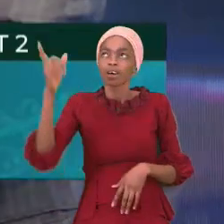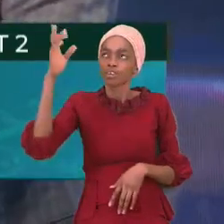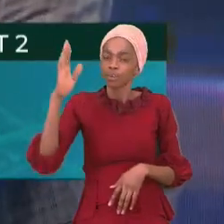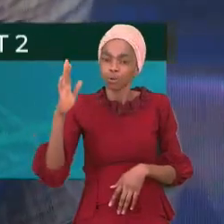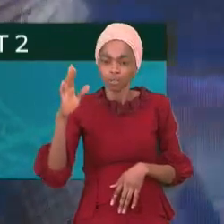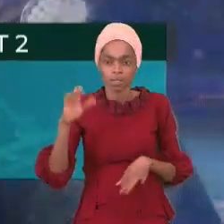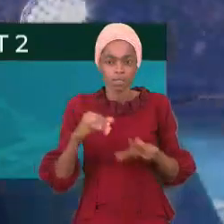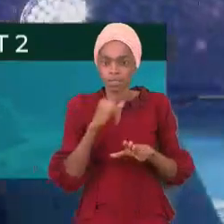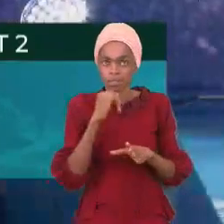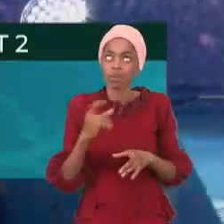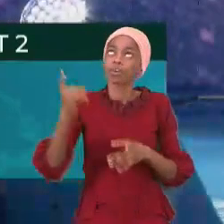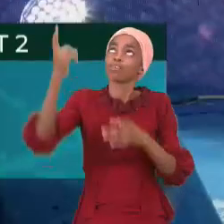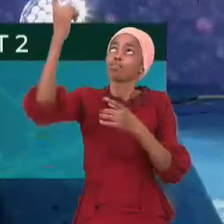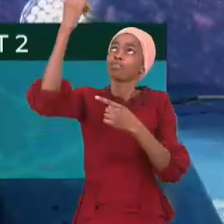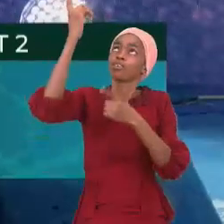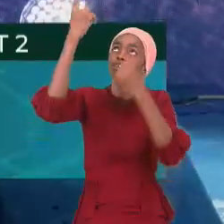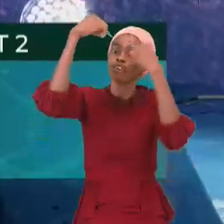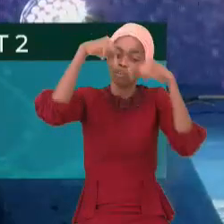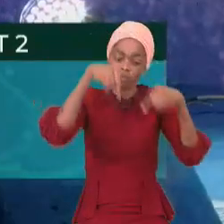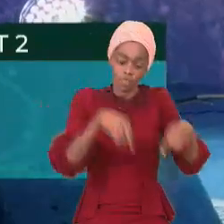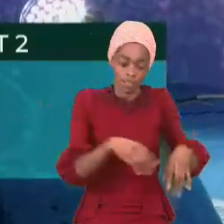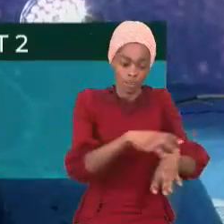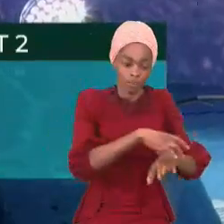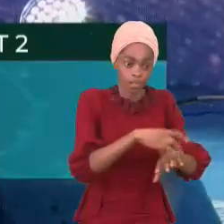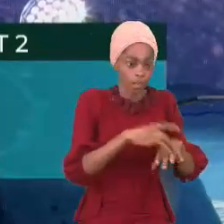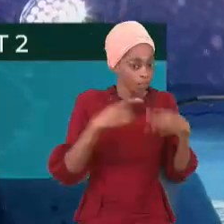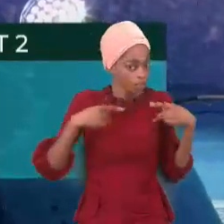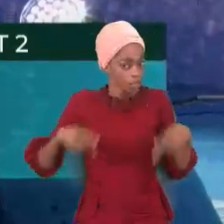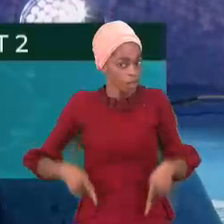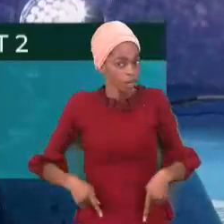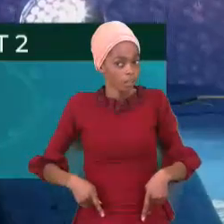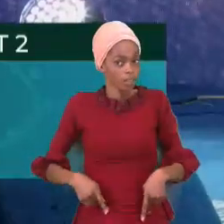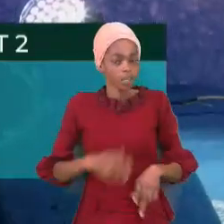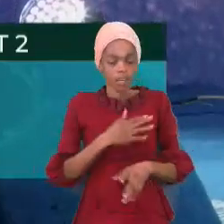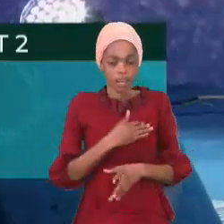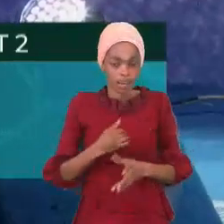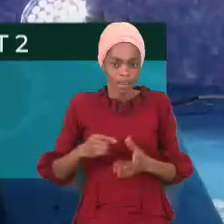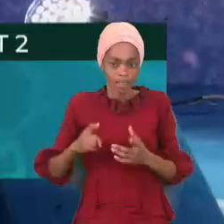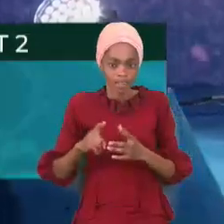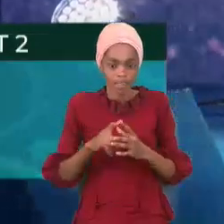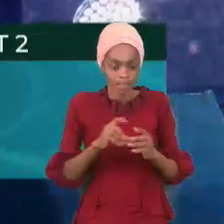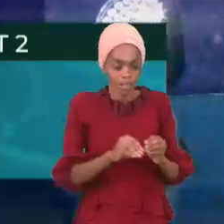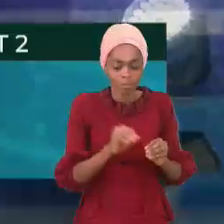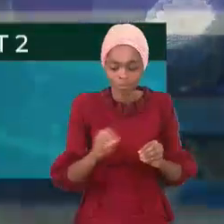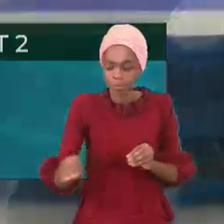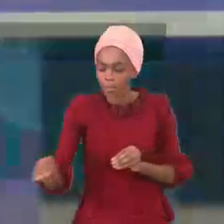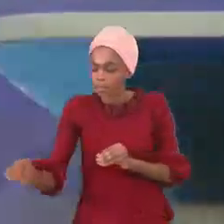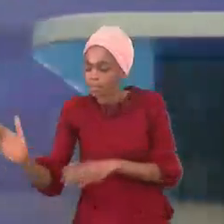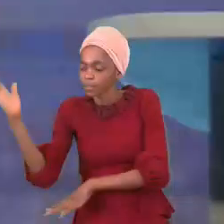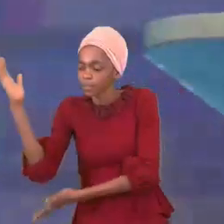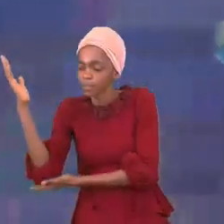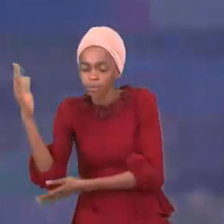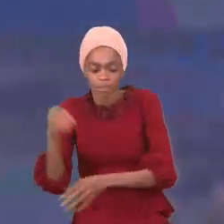not have to come here on earth physically and then plant trees and